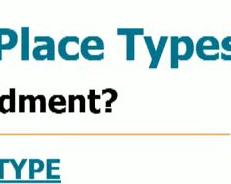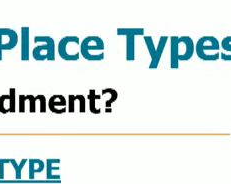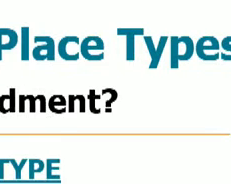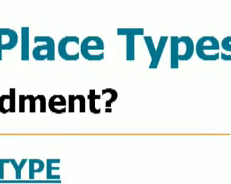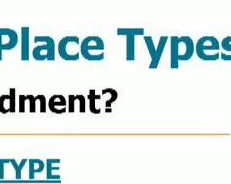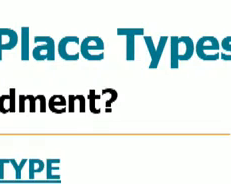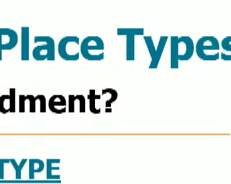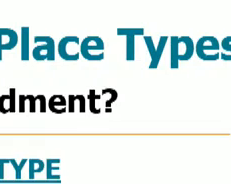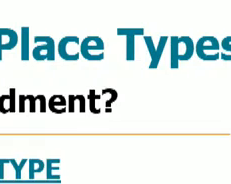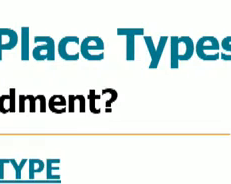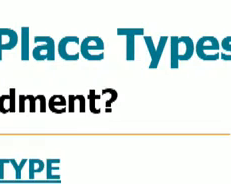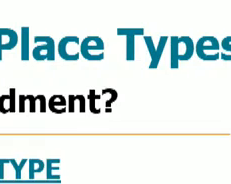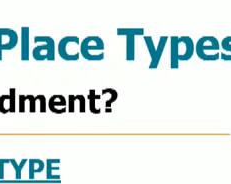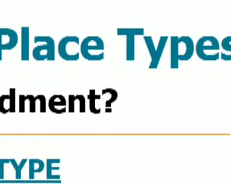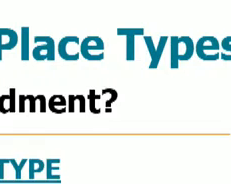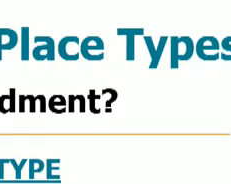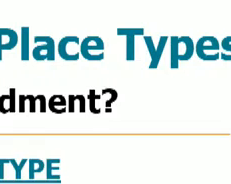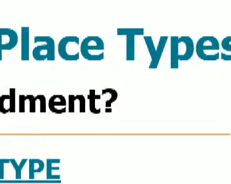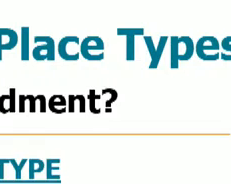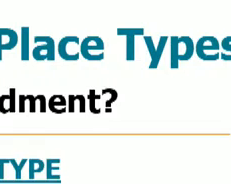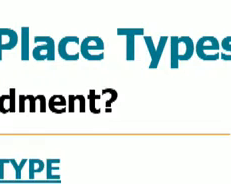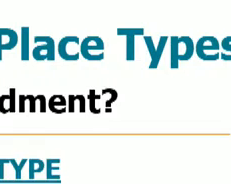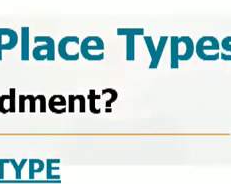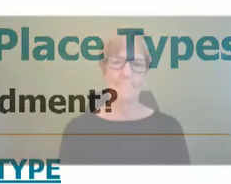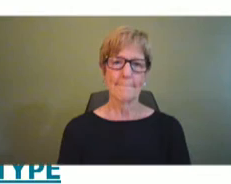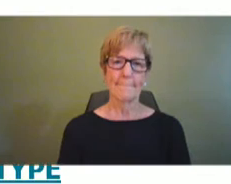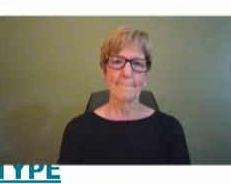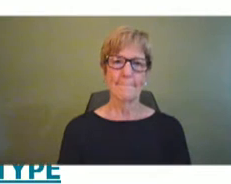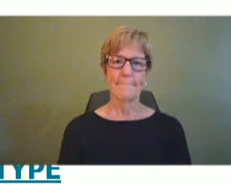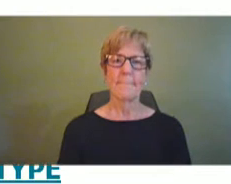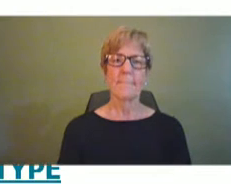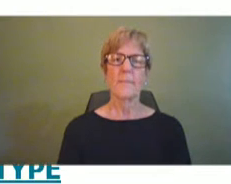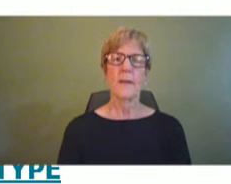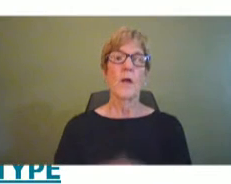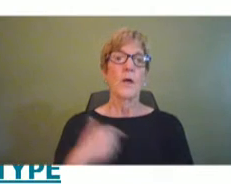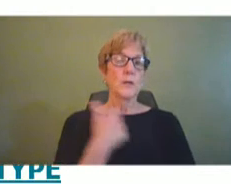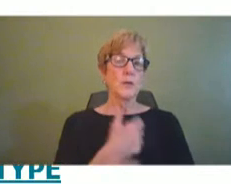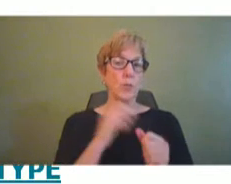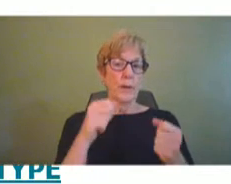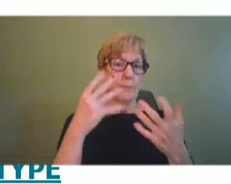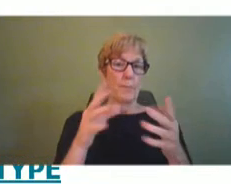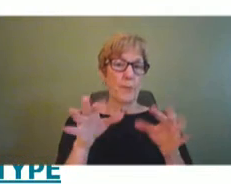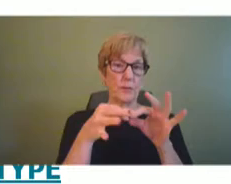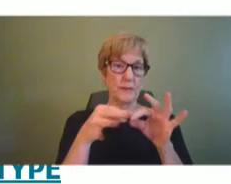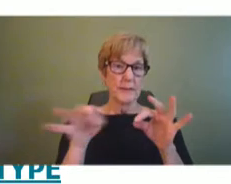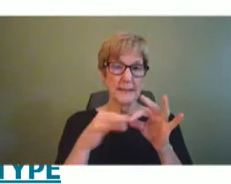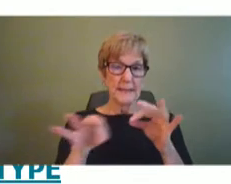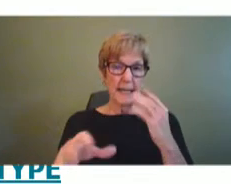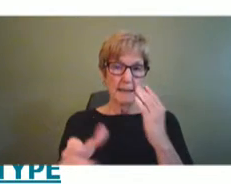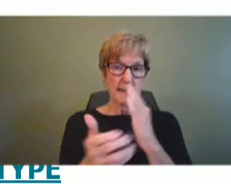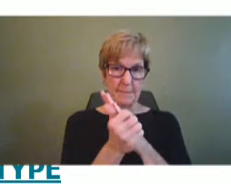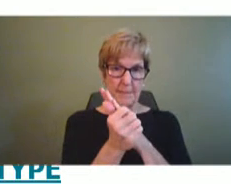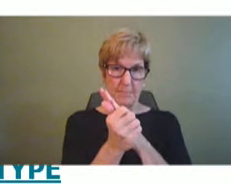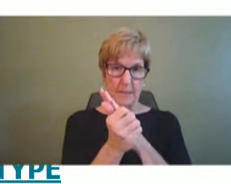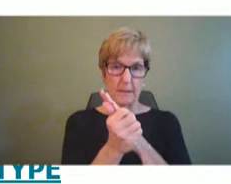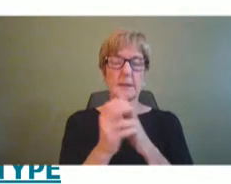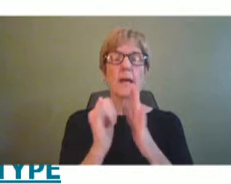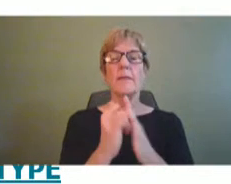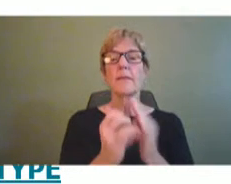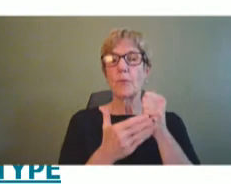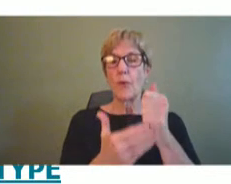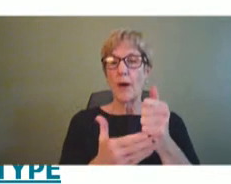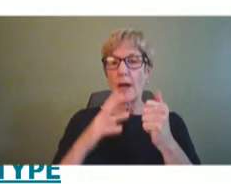slide um so we are proposing a text amendment that will help us in the